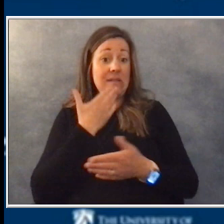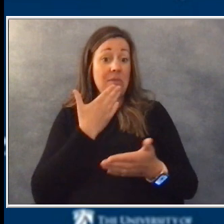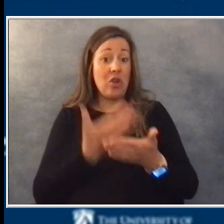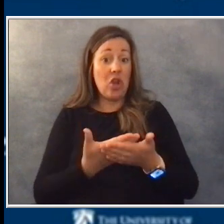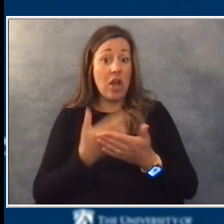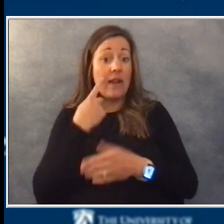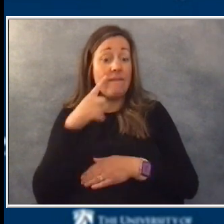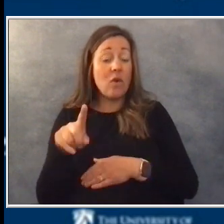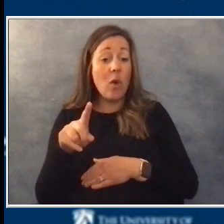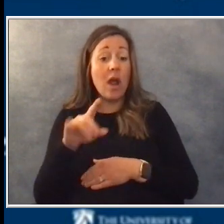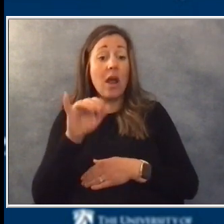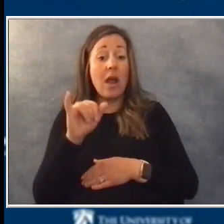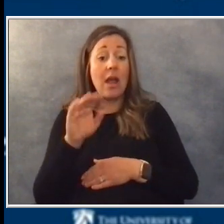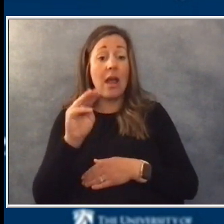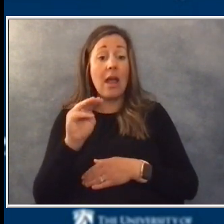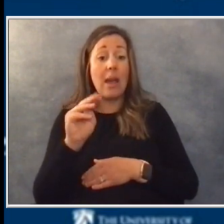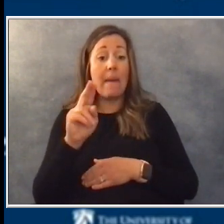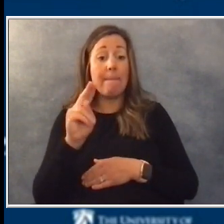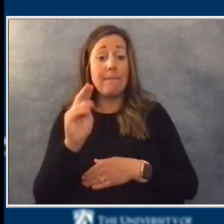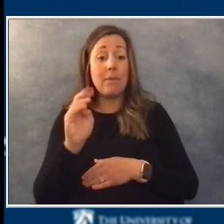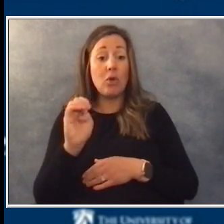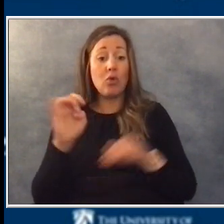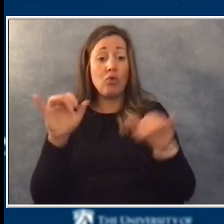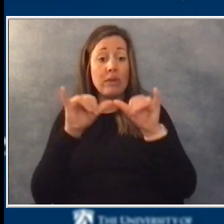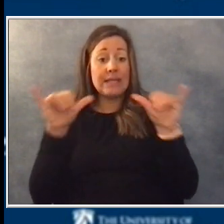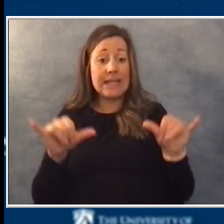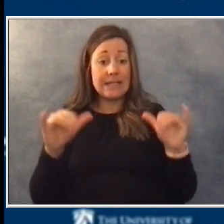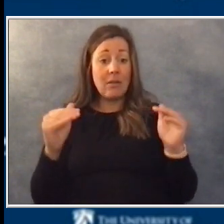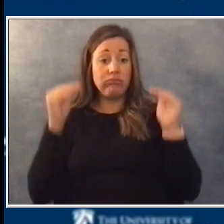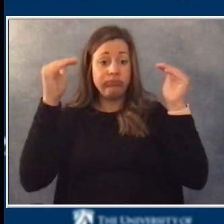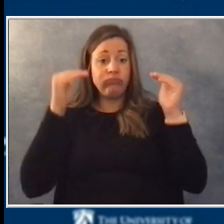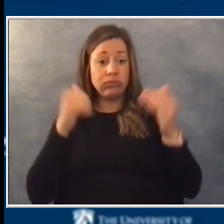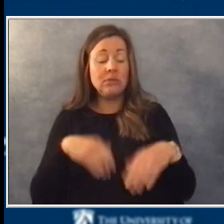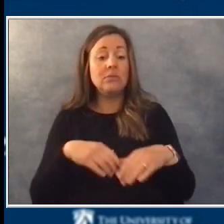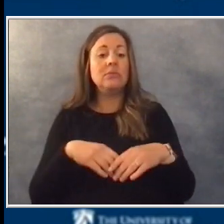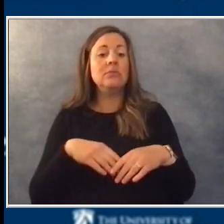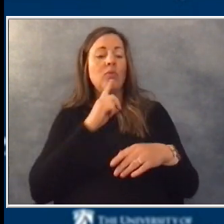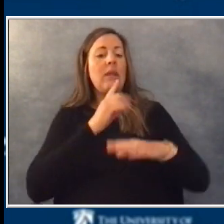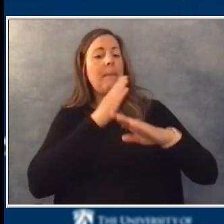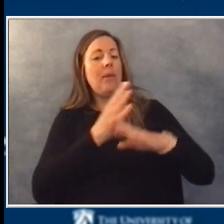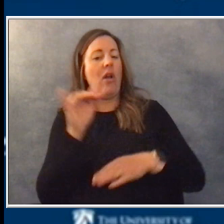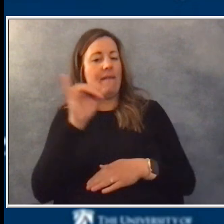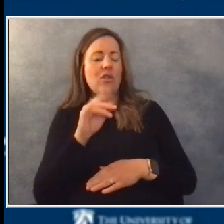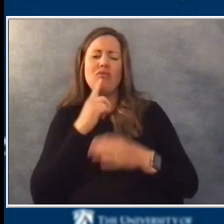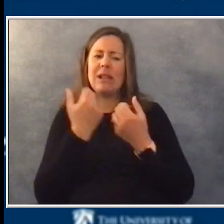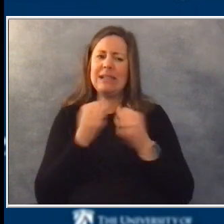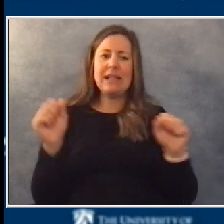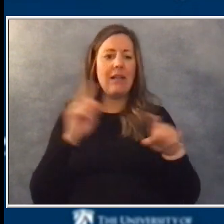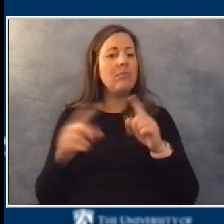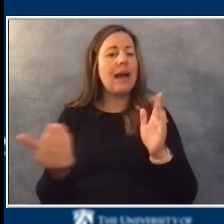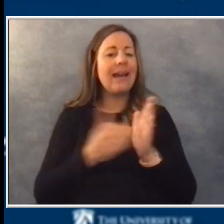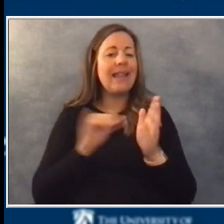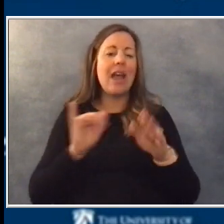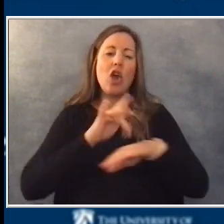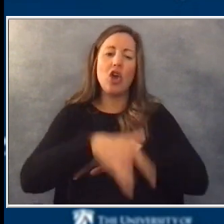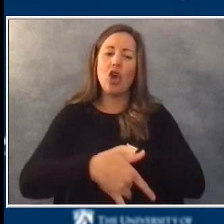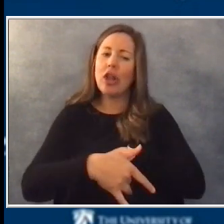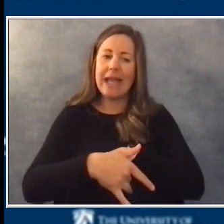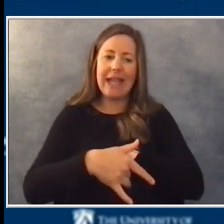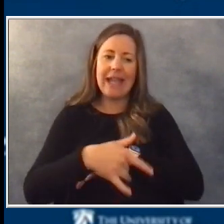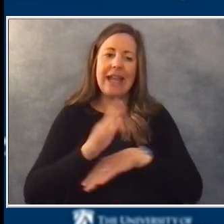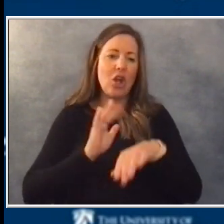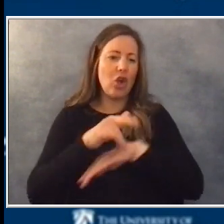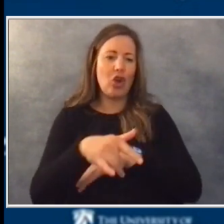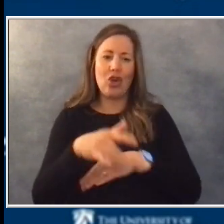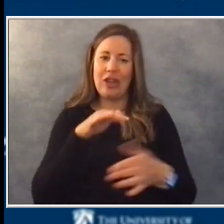immunogenicity, so helping with the immune system, blocking infection, and very safe. But again, this was an early study done in hamsters, so it's in the